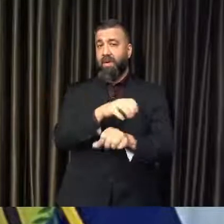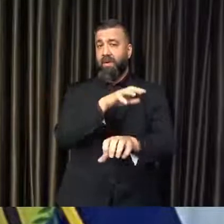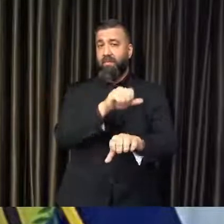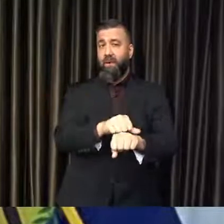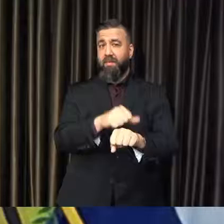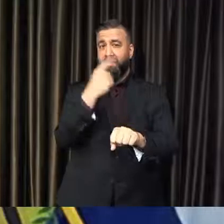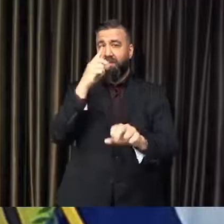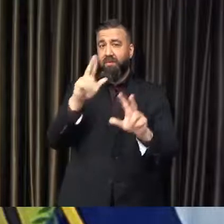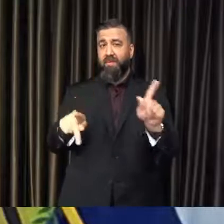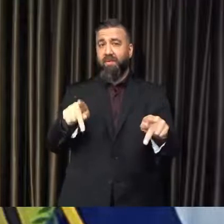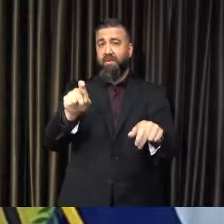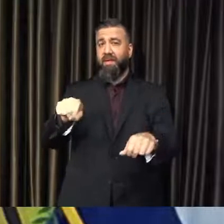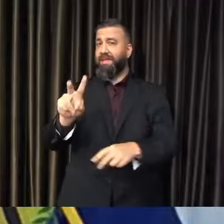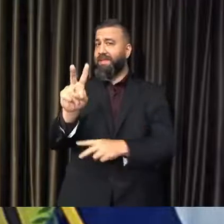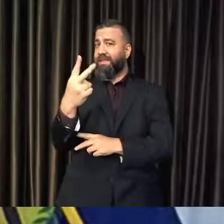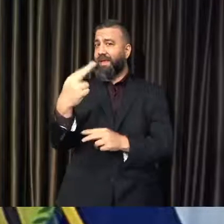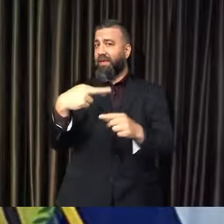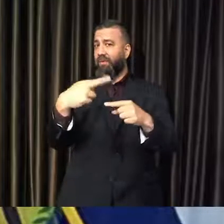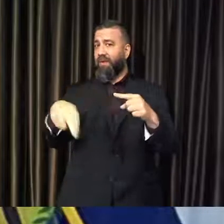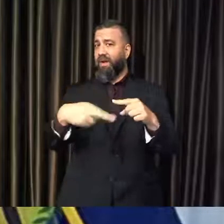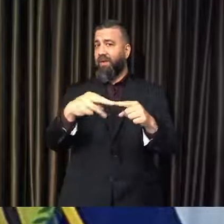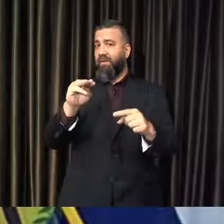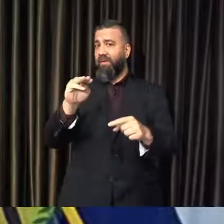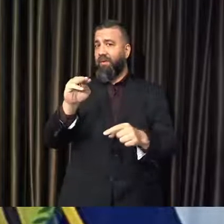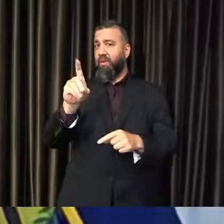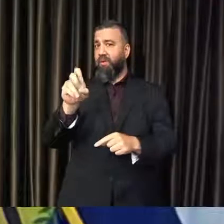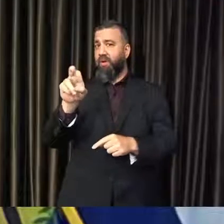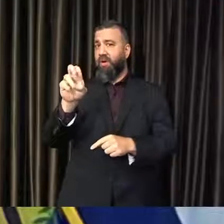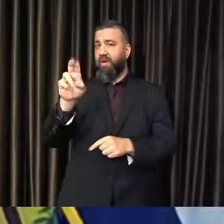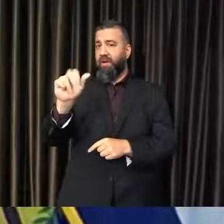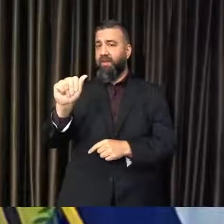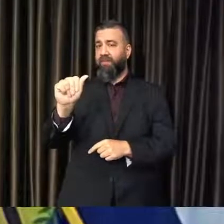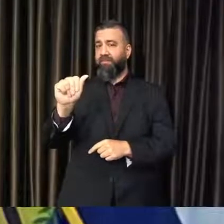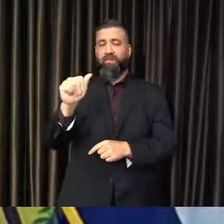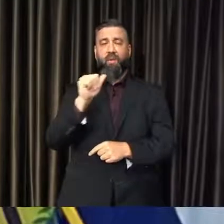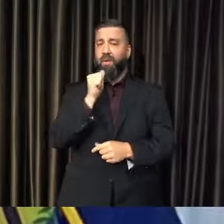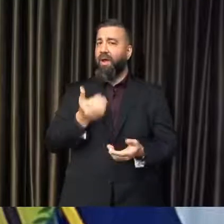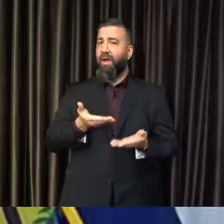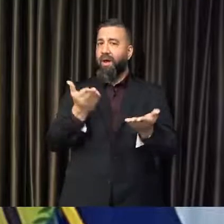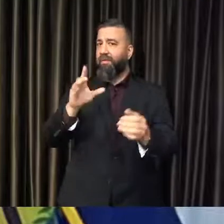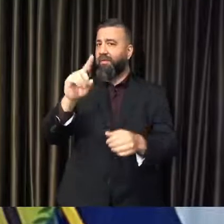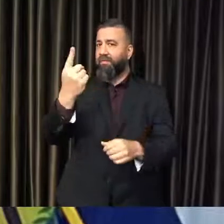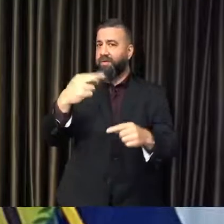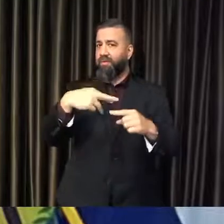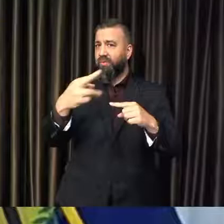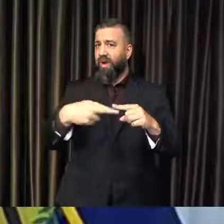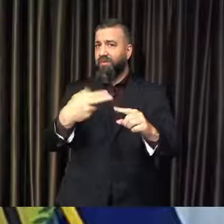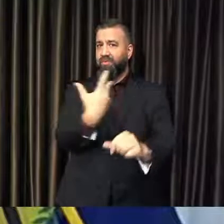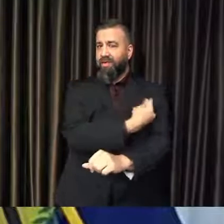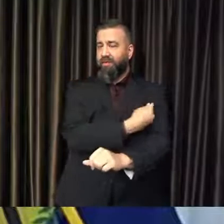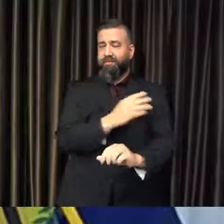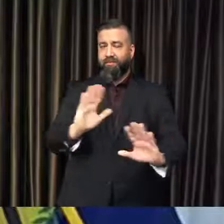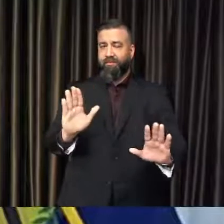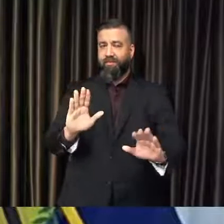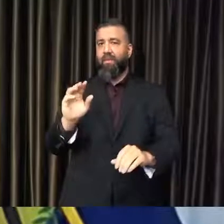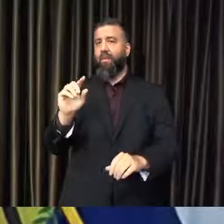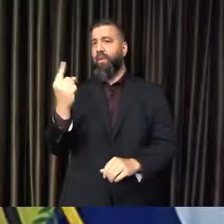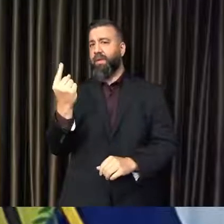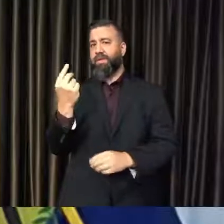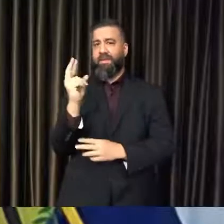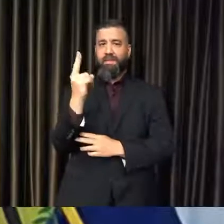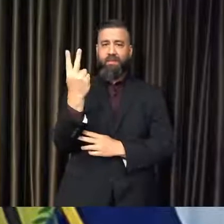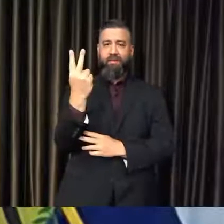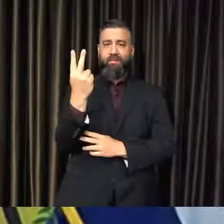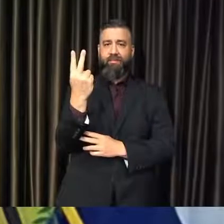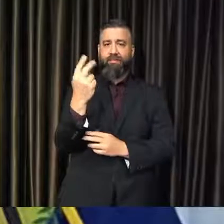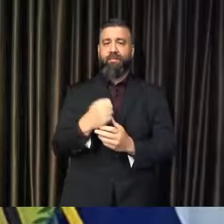Moderna. We're not regularly offering Moderna first doses, but we want to provide this opportunity to increase access to the vaccine and help